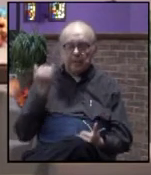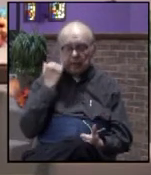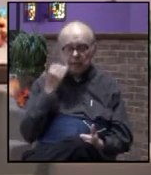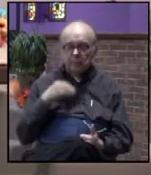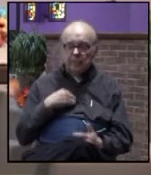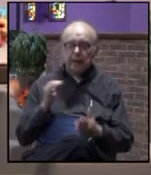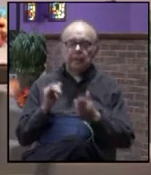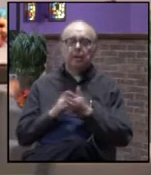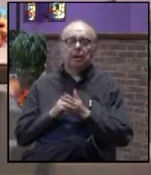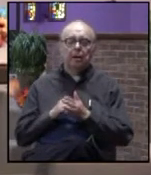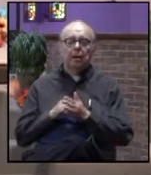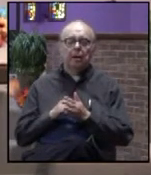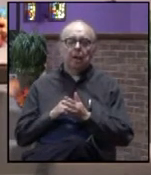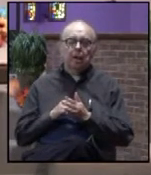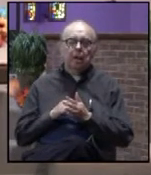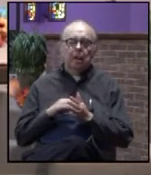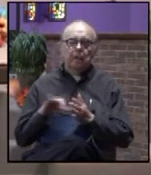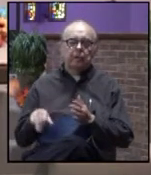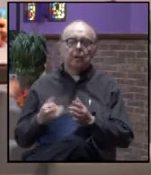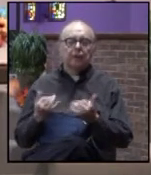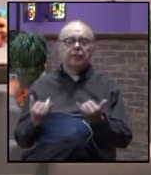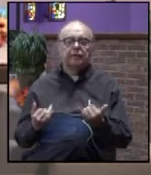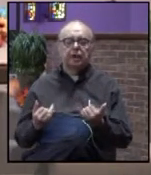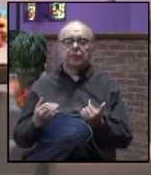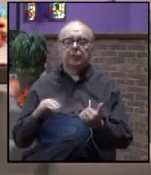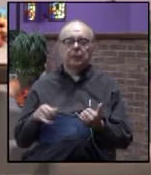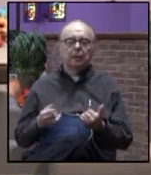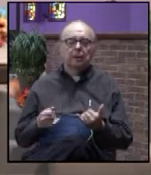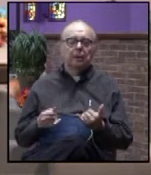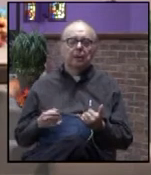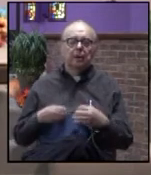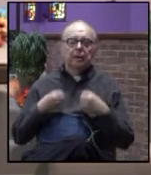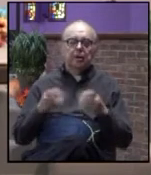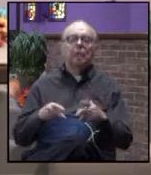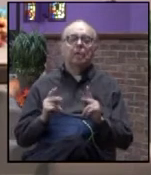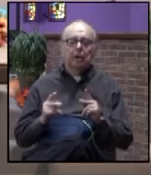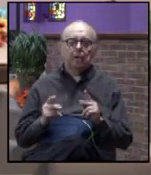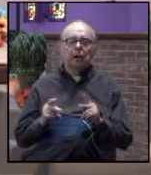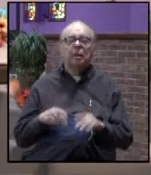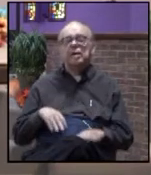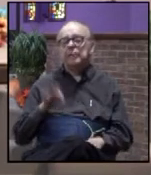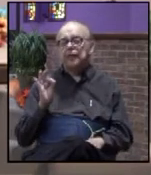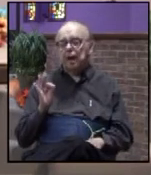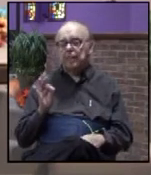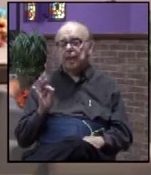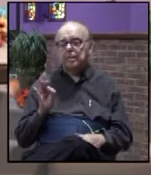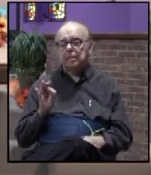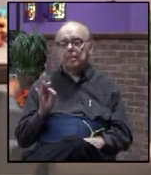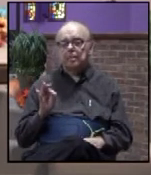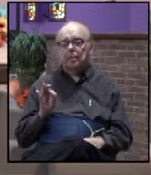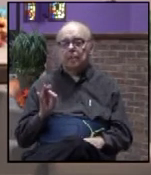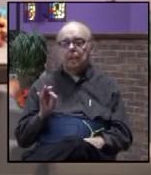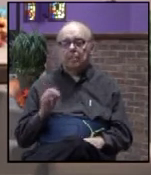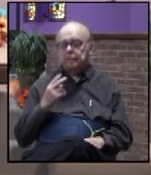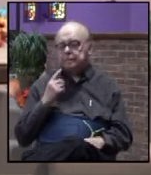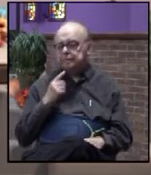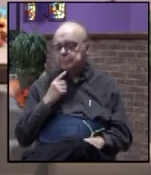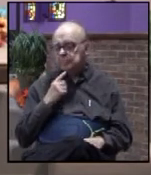it, we're going to get a song of an invitation, and we're going to give you an opportunity to find it. You